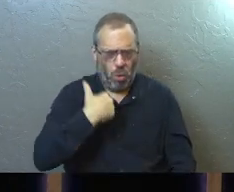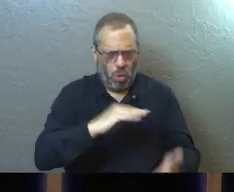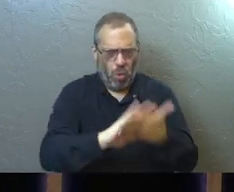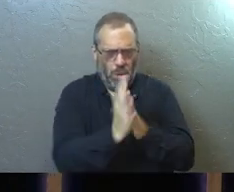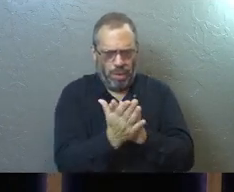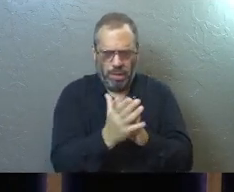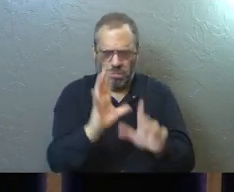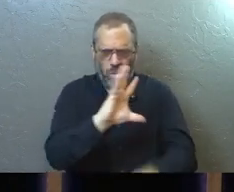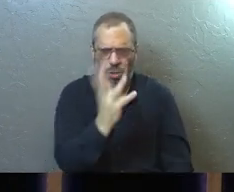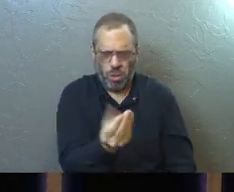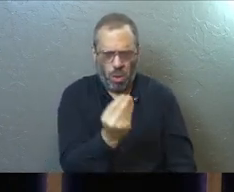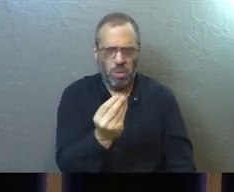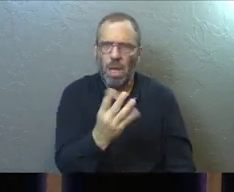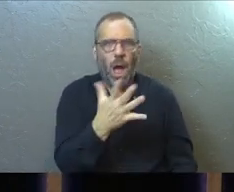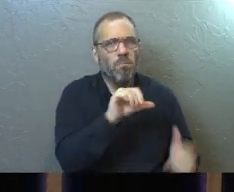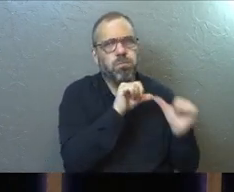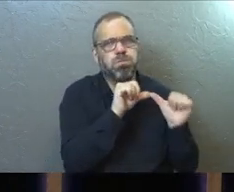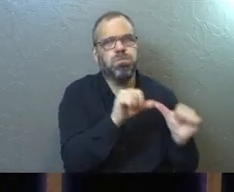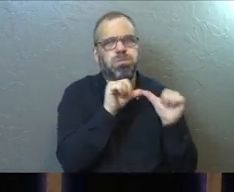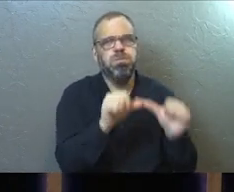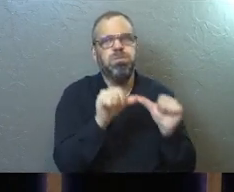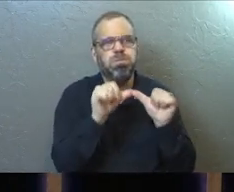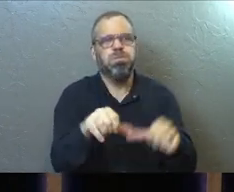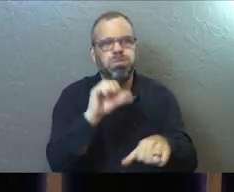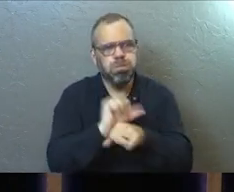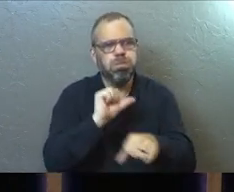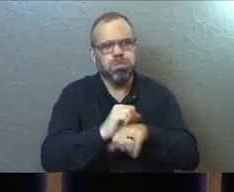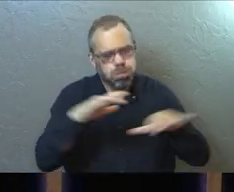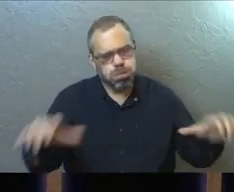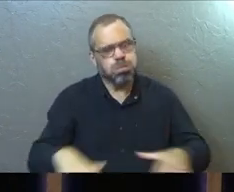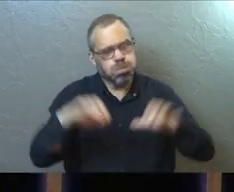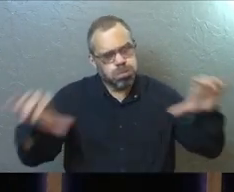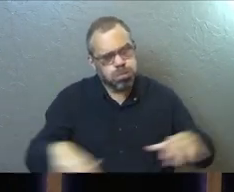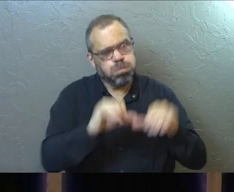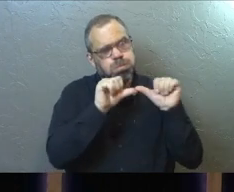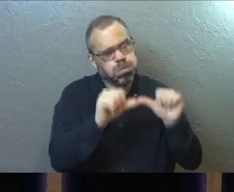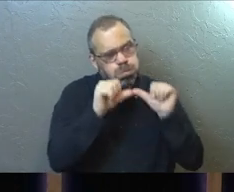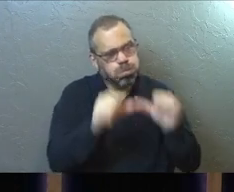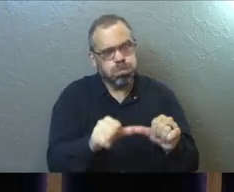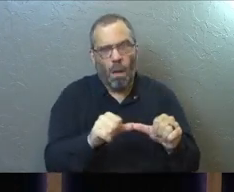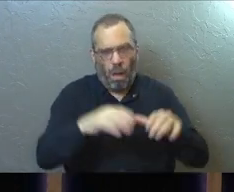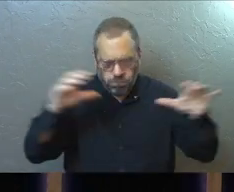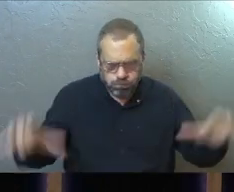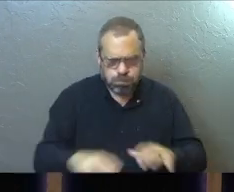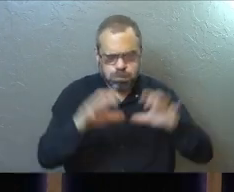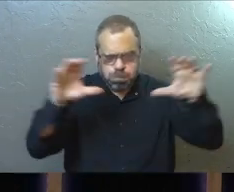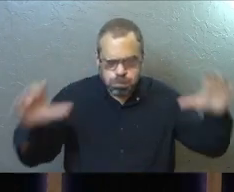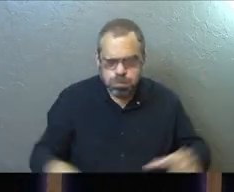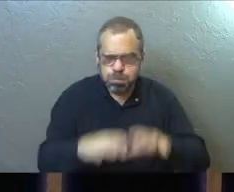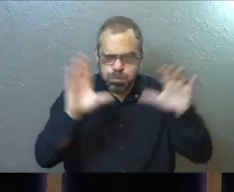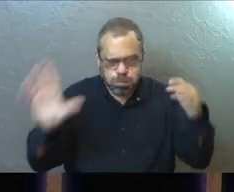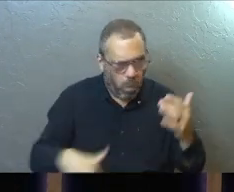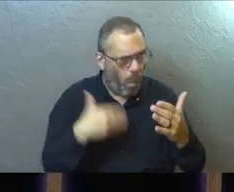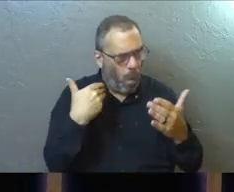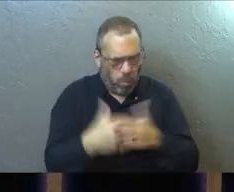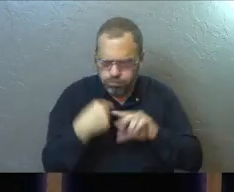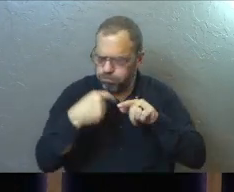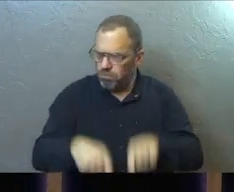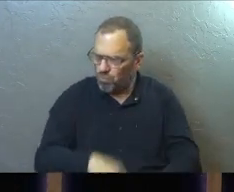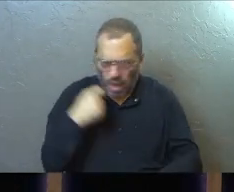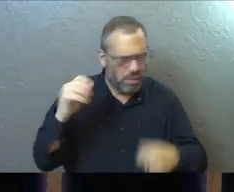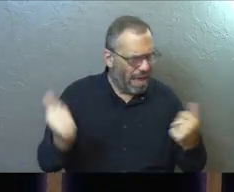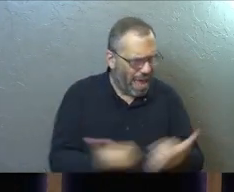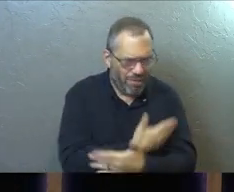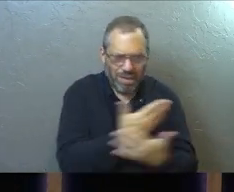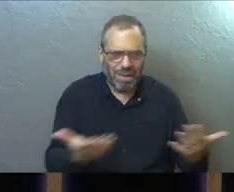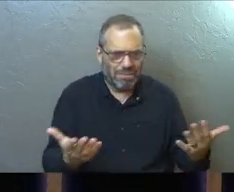get to a culture that would never, ever stop producing. And that we'd be going crazy with all of the stress that